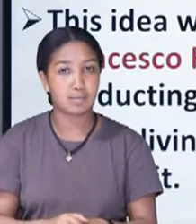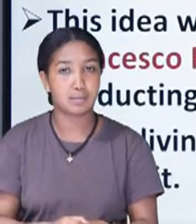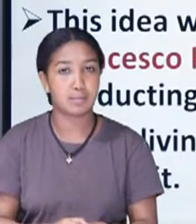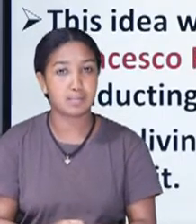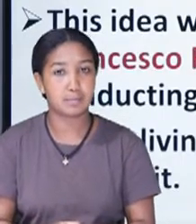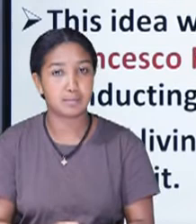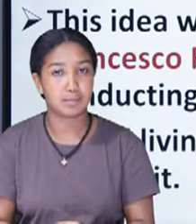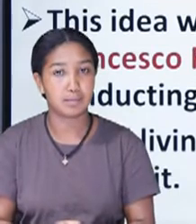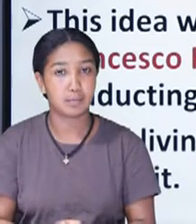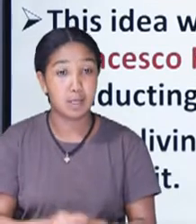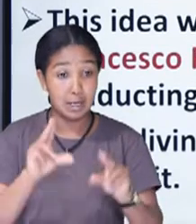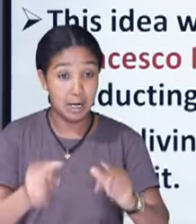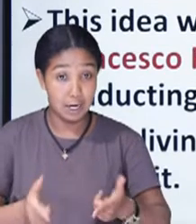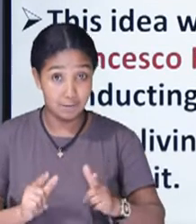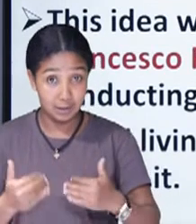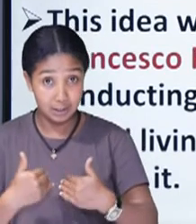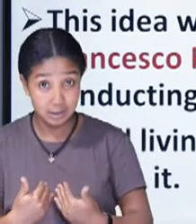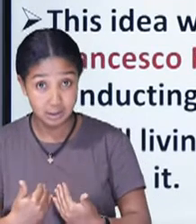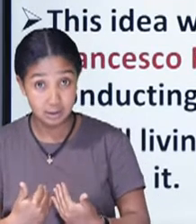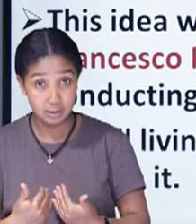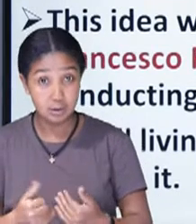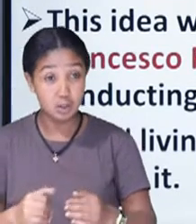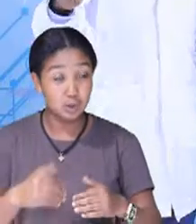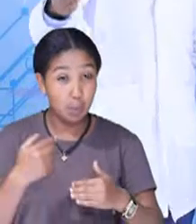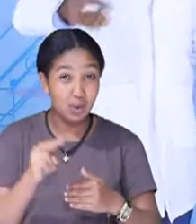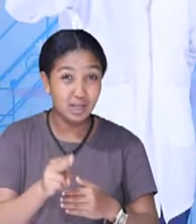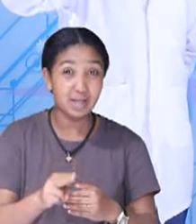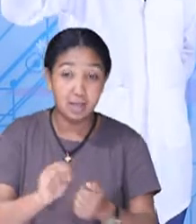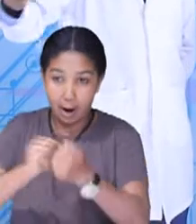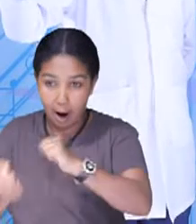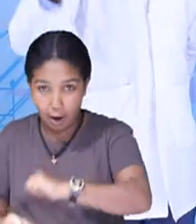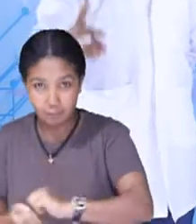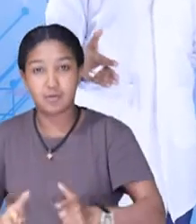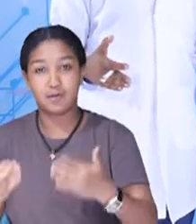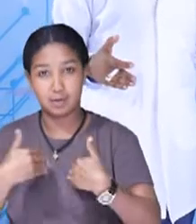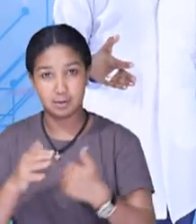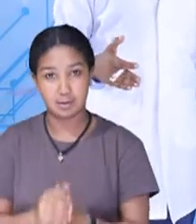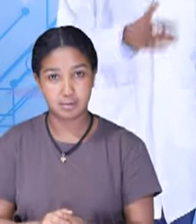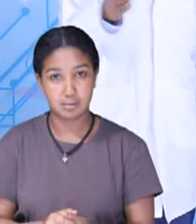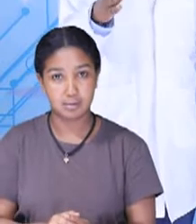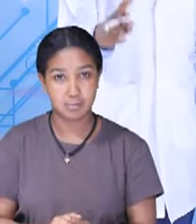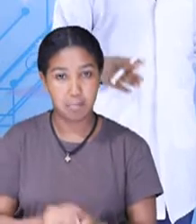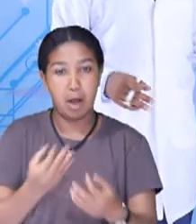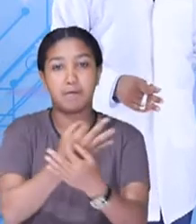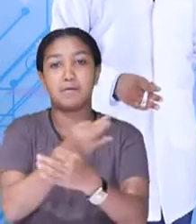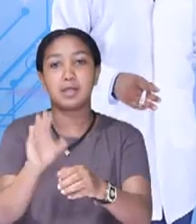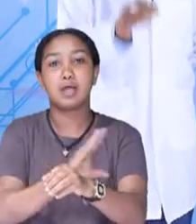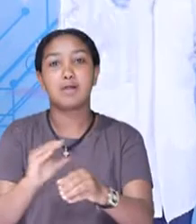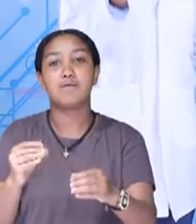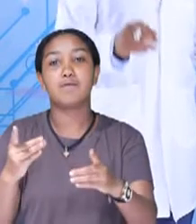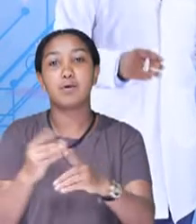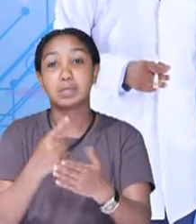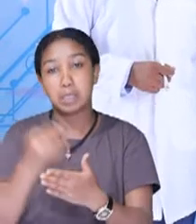generation. Non-living things spontaneously arise to living things by free cell formation.